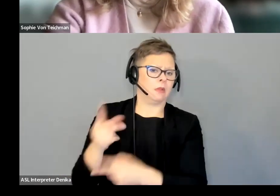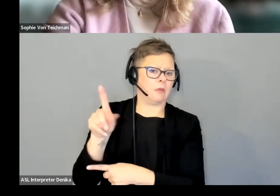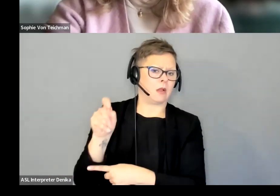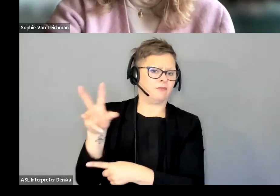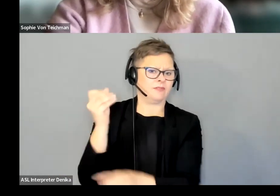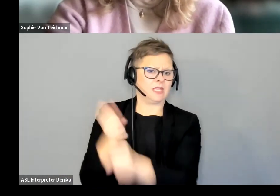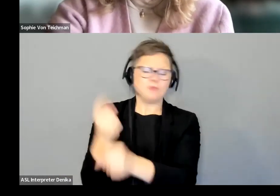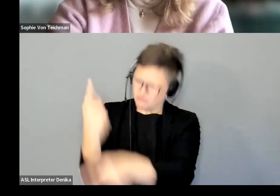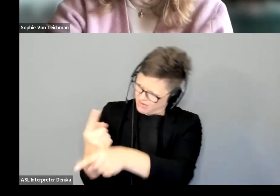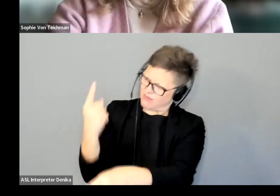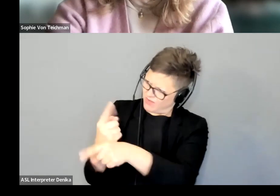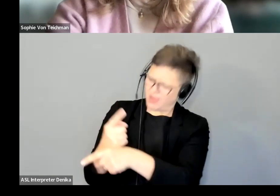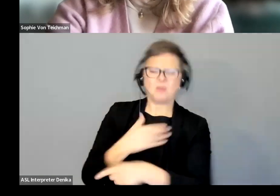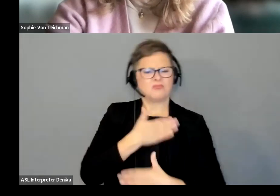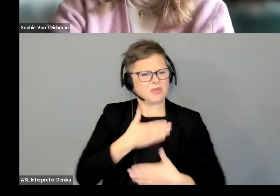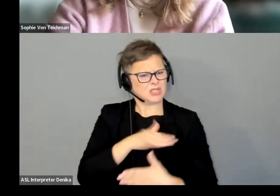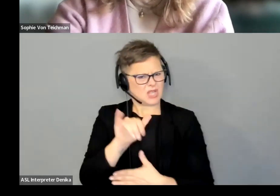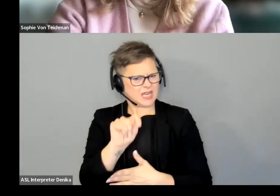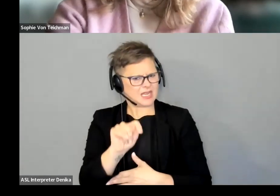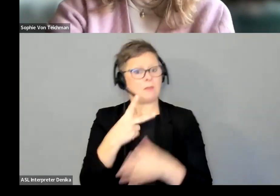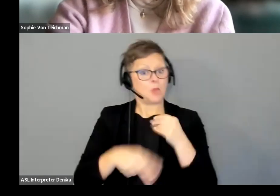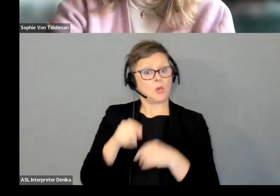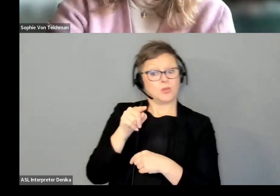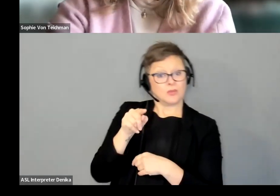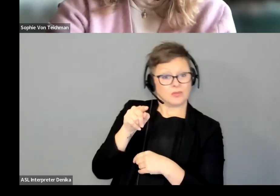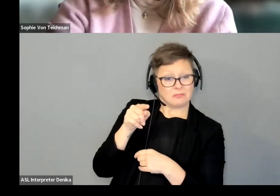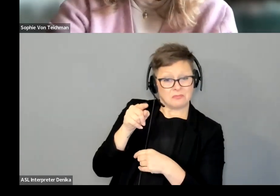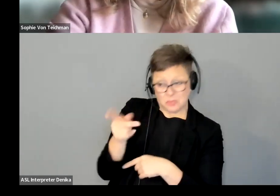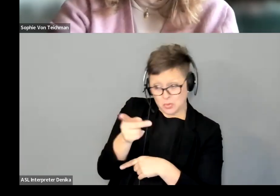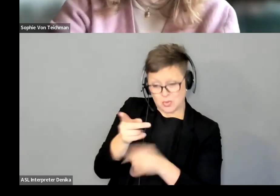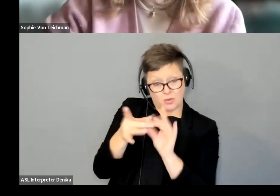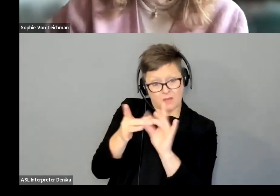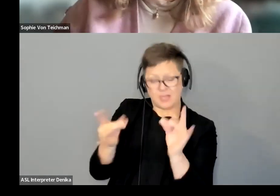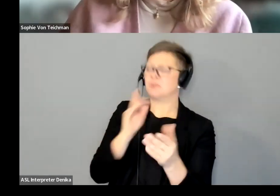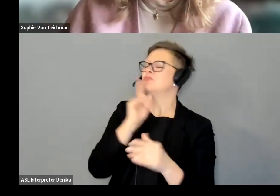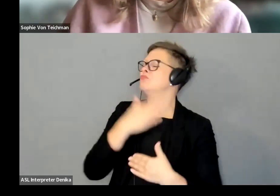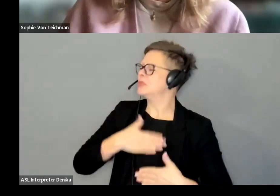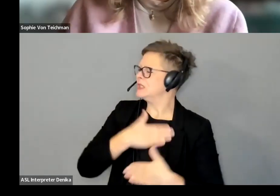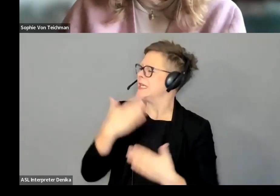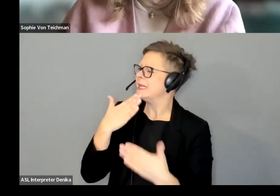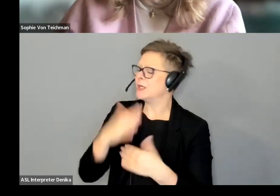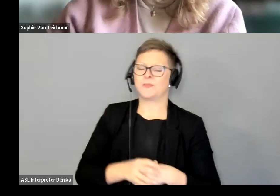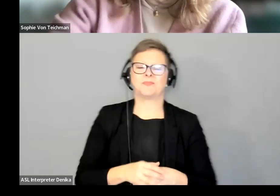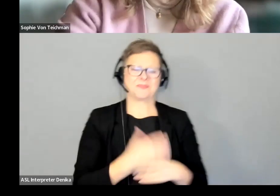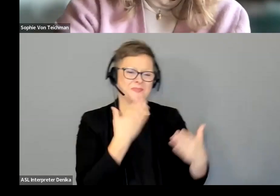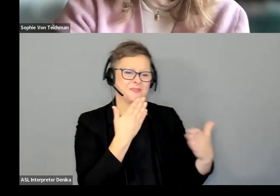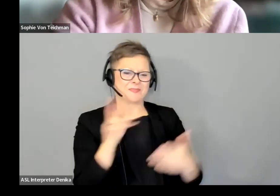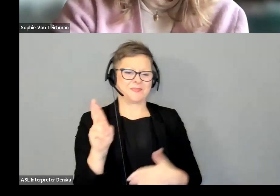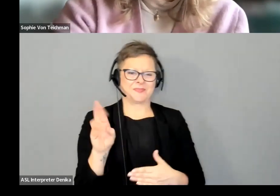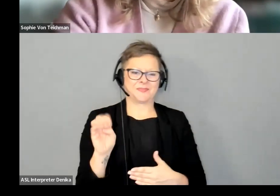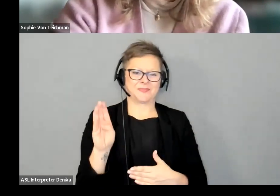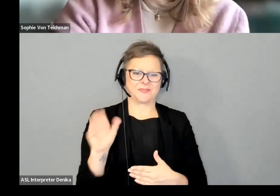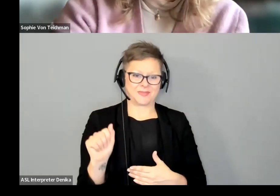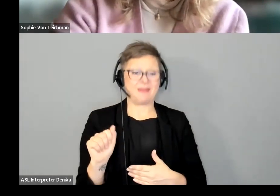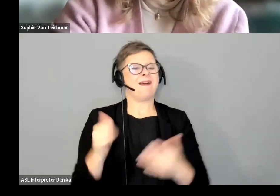those comments, both Christina and Mahadio. Thank you so much, Rebecca. That concludes